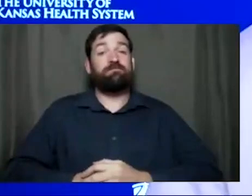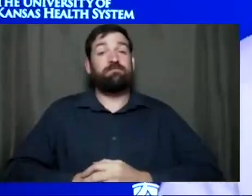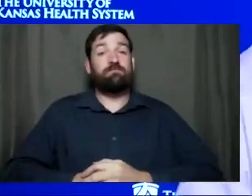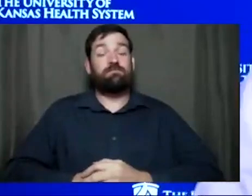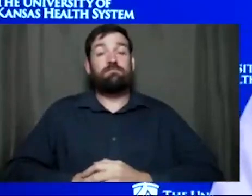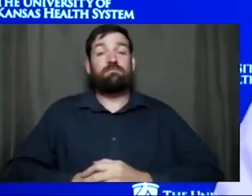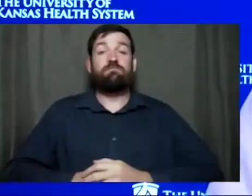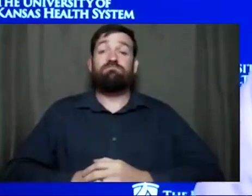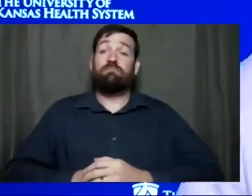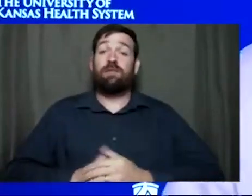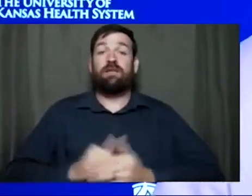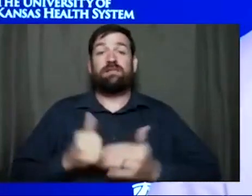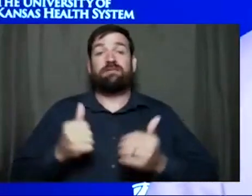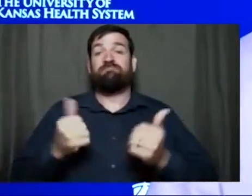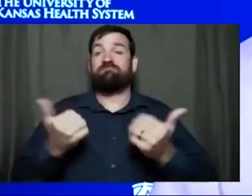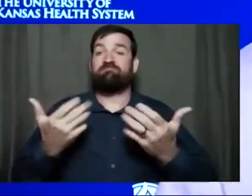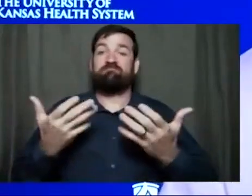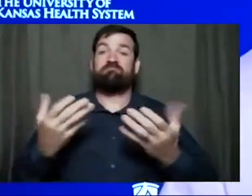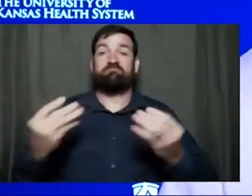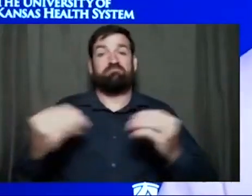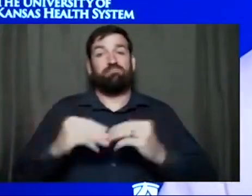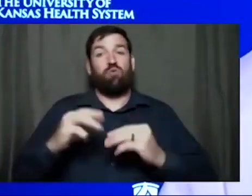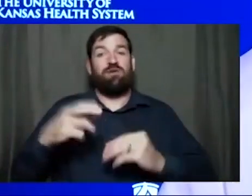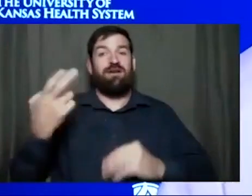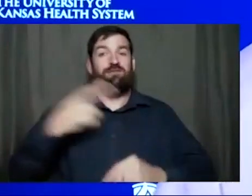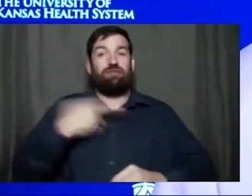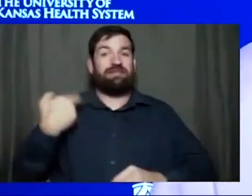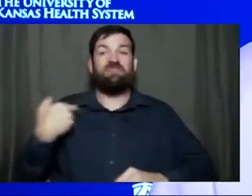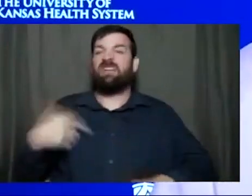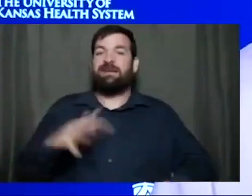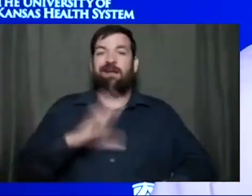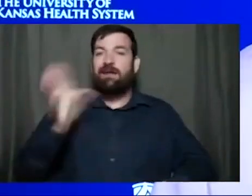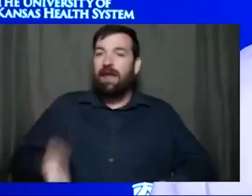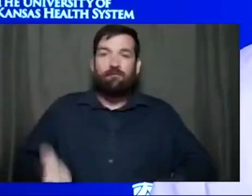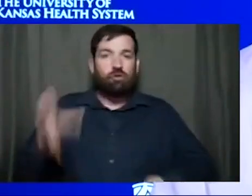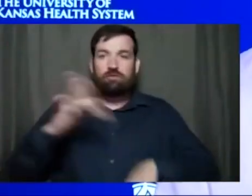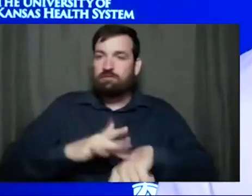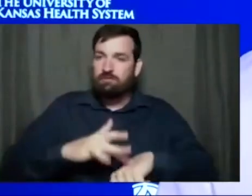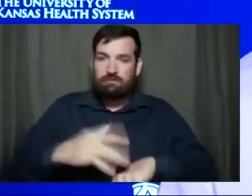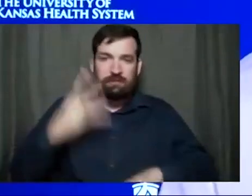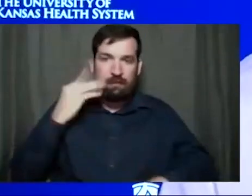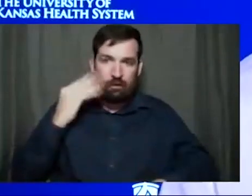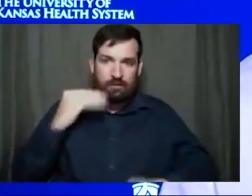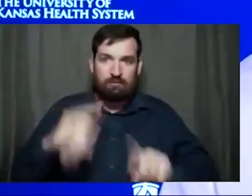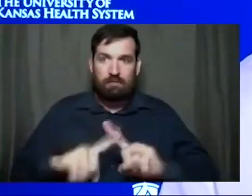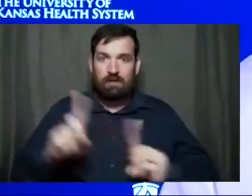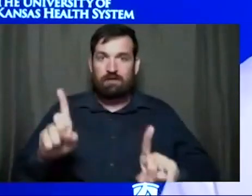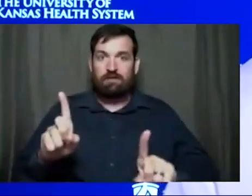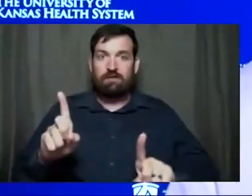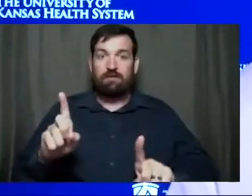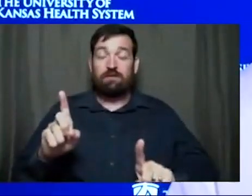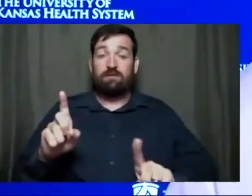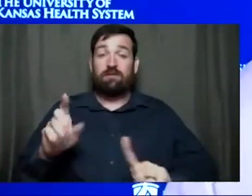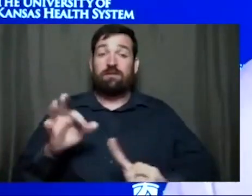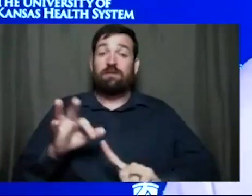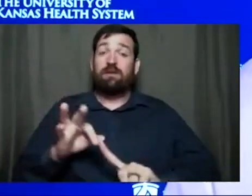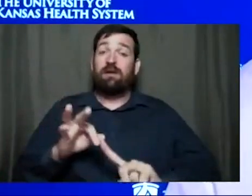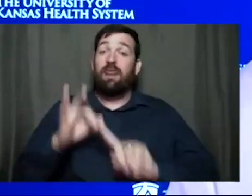continue to be maybe higher risk. I've never been on one, but I think if you are not outside on one of the decks, then you are in